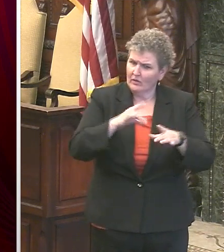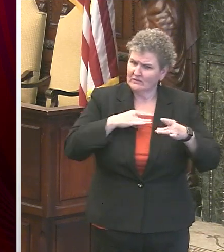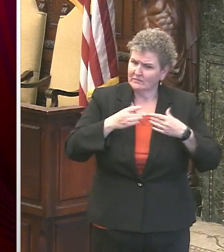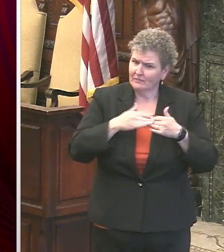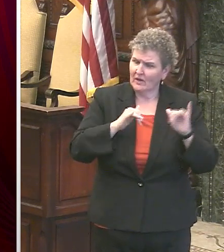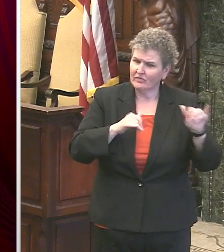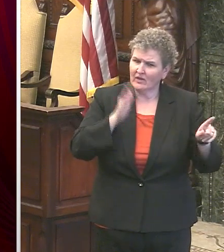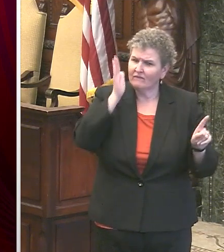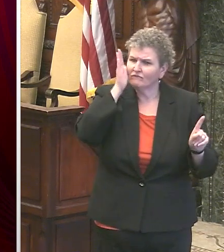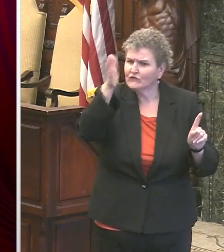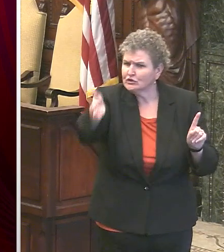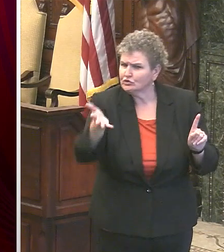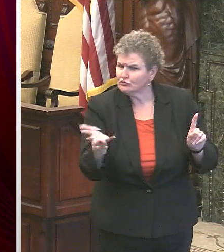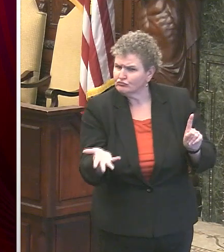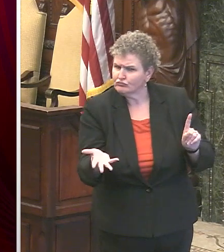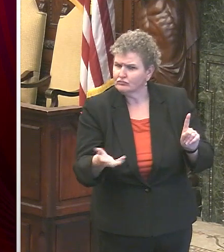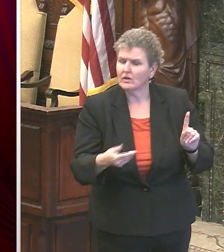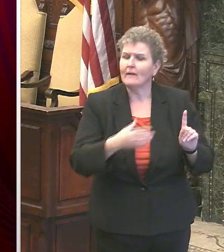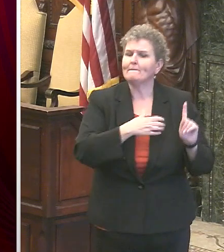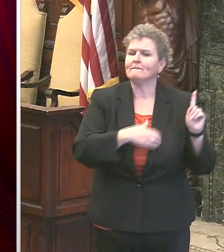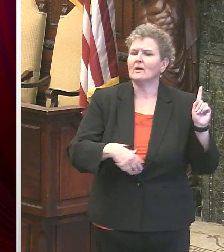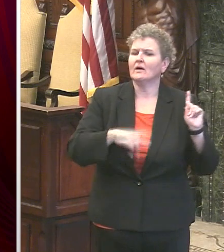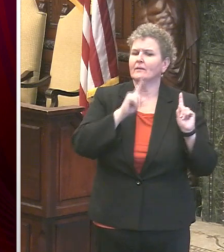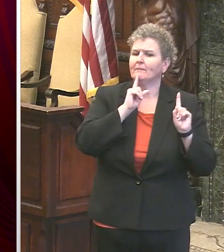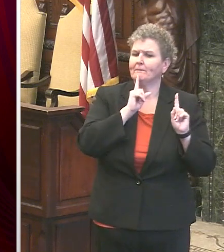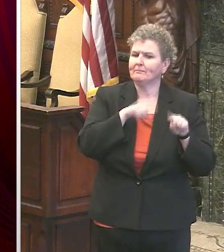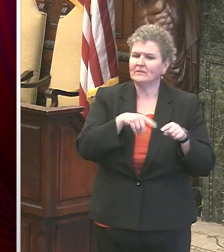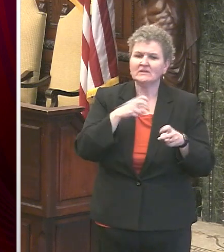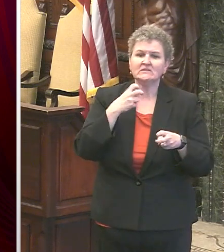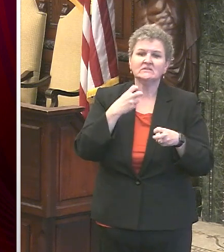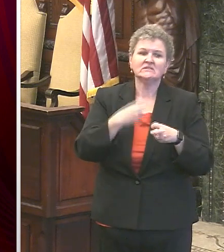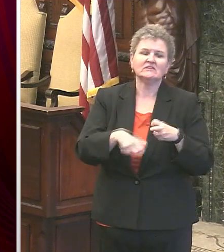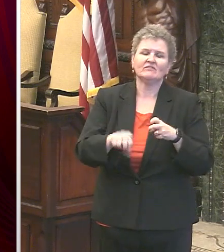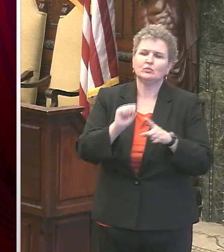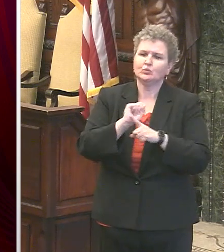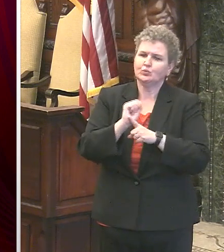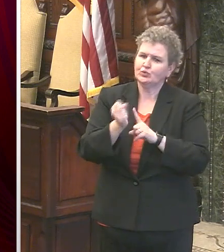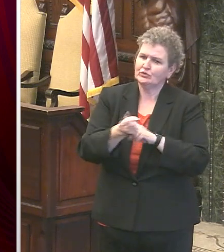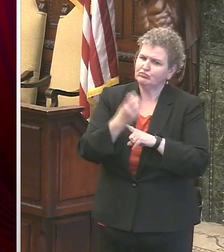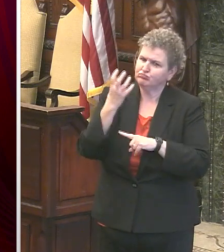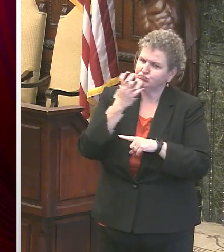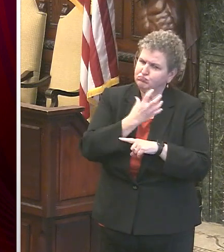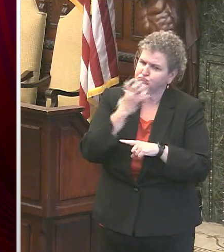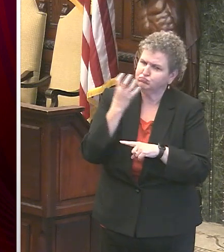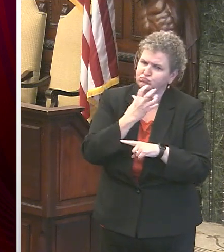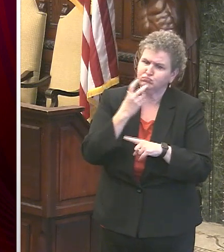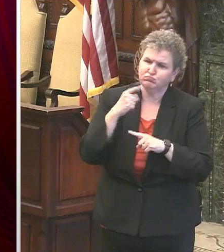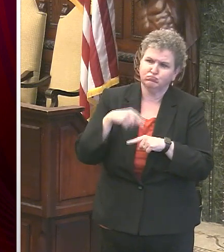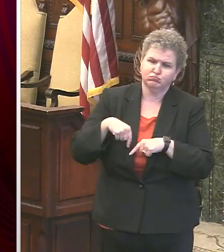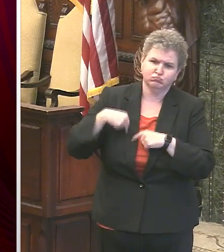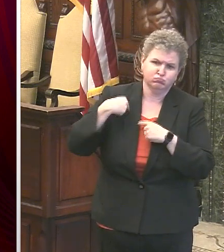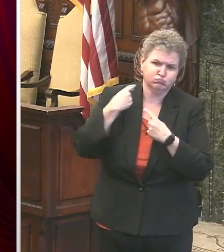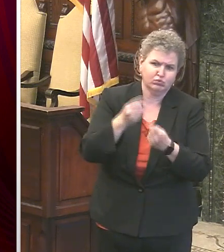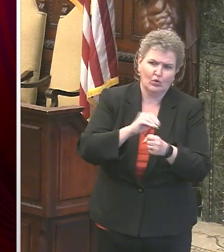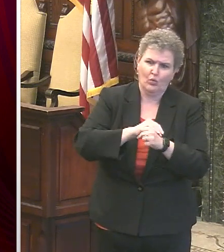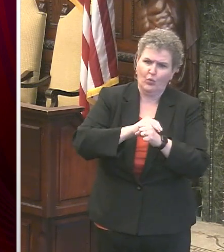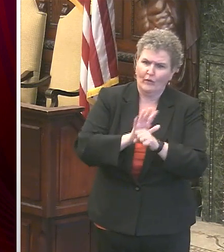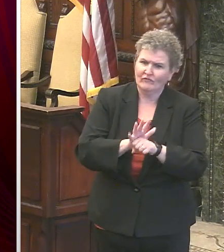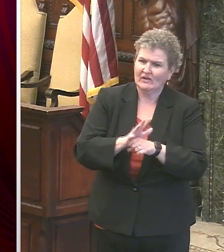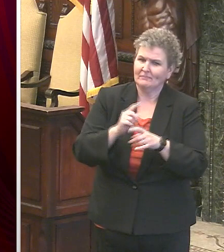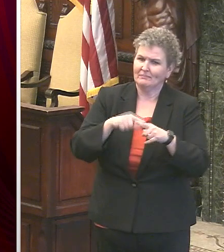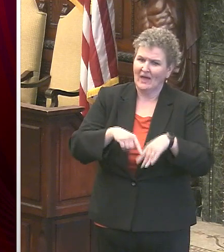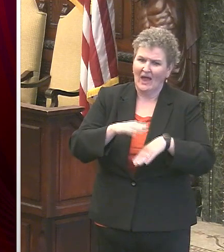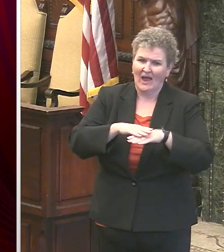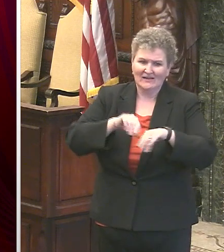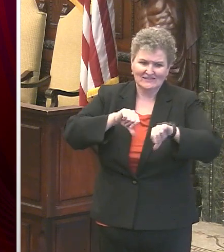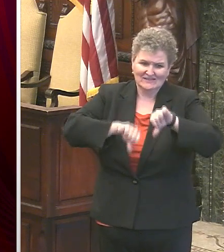future. It's a very difficult situation. Again, everything we've done since the beginning of this pandemic has been based in science and